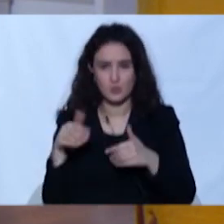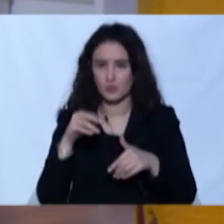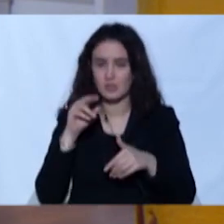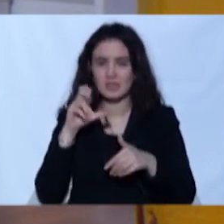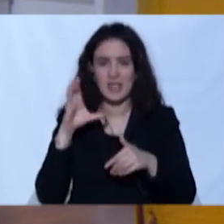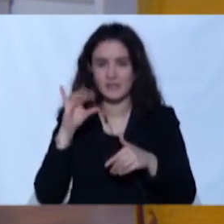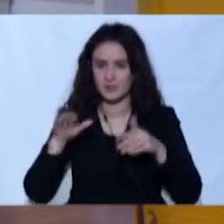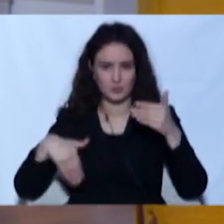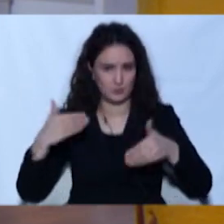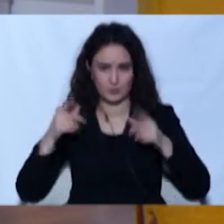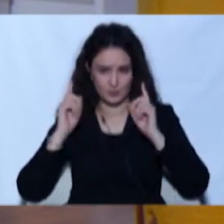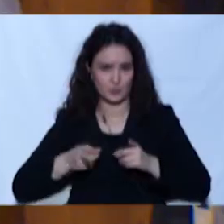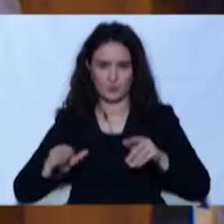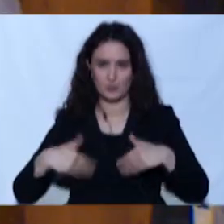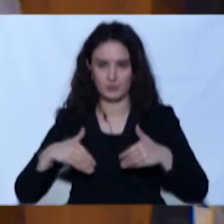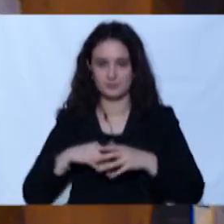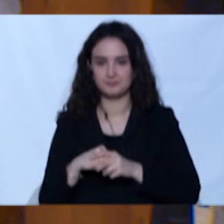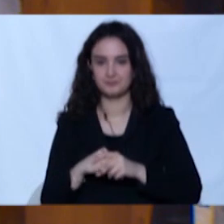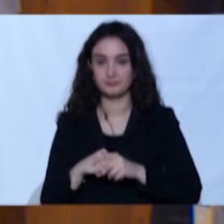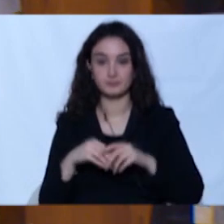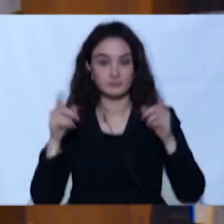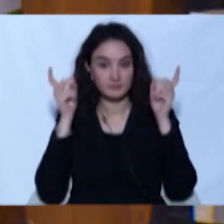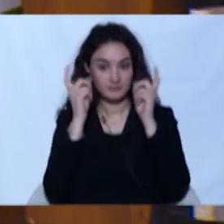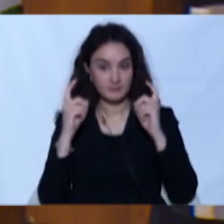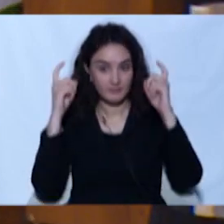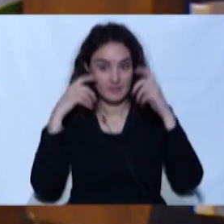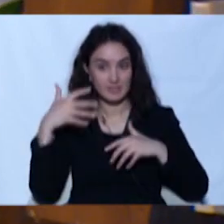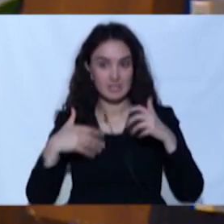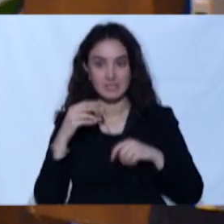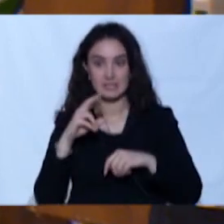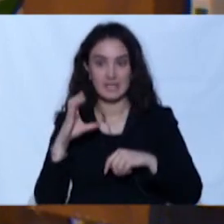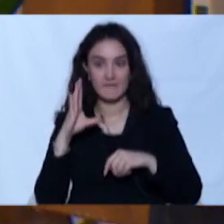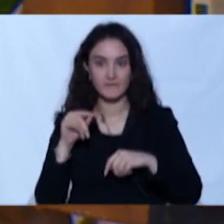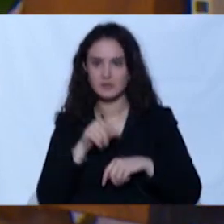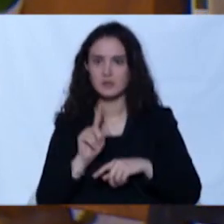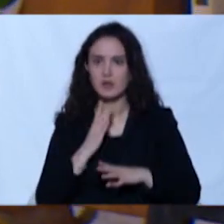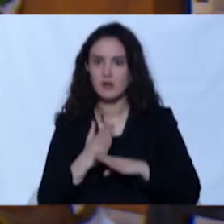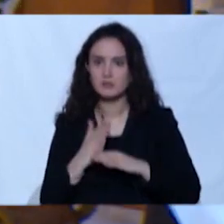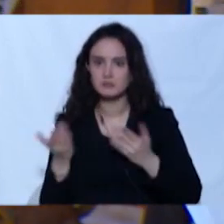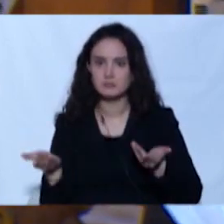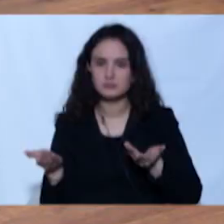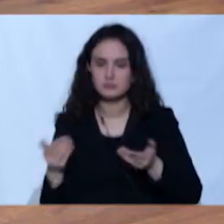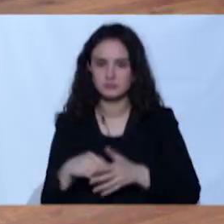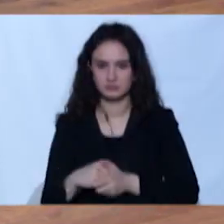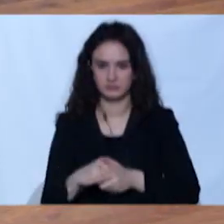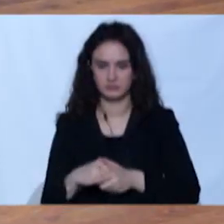gruffalo." "A gruffalo? What is a gruffalo?"